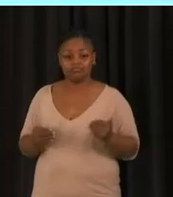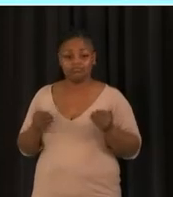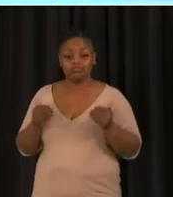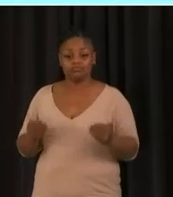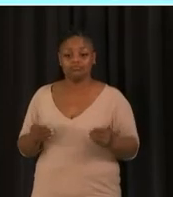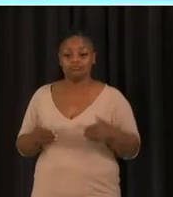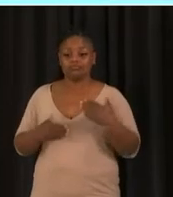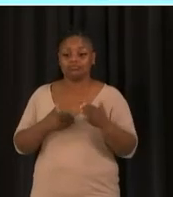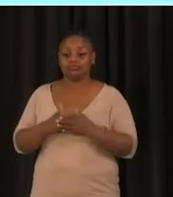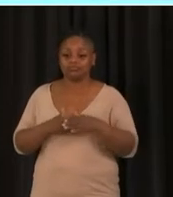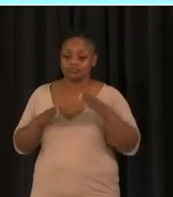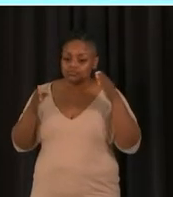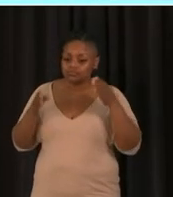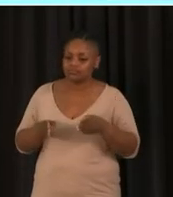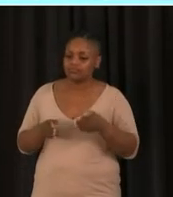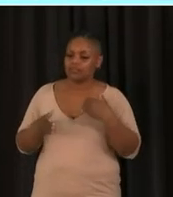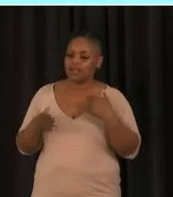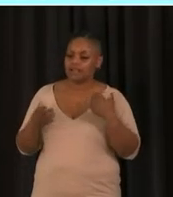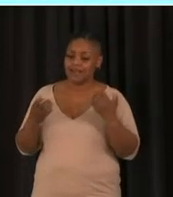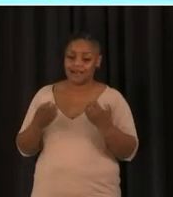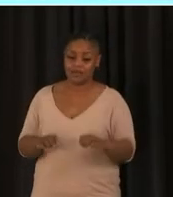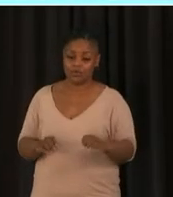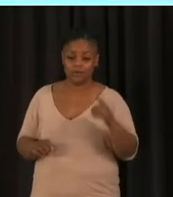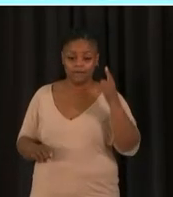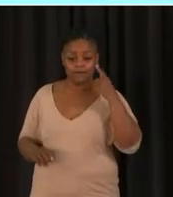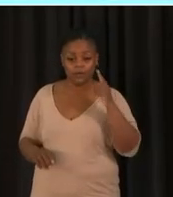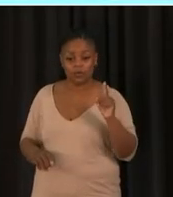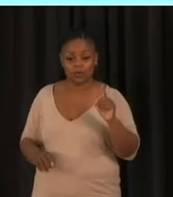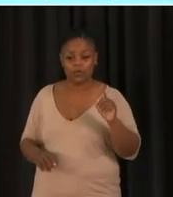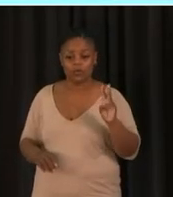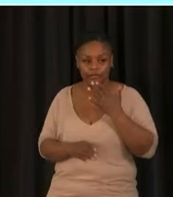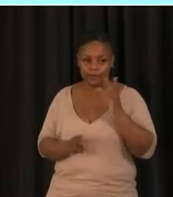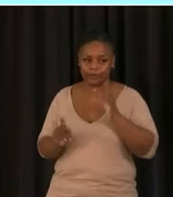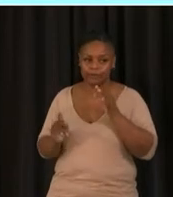about expanding beyond. So Caleb, I'll turn to you.